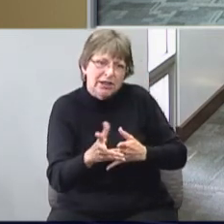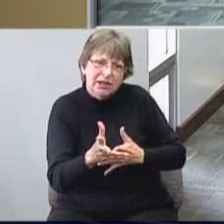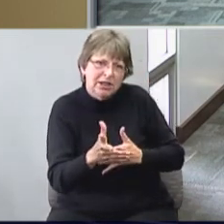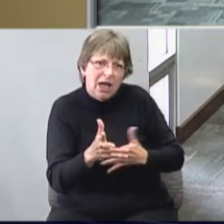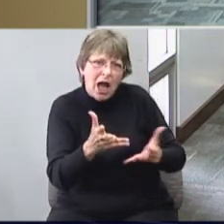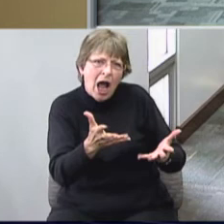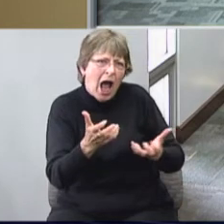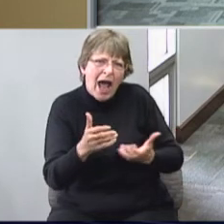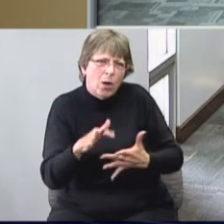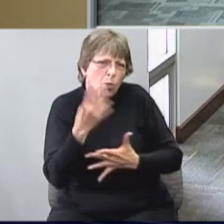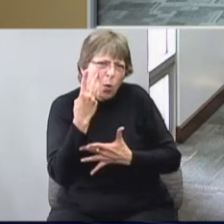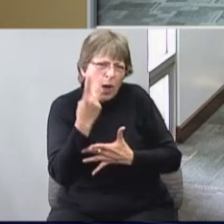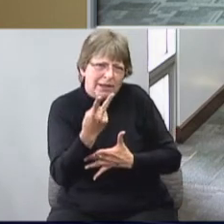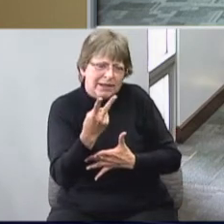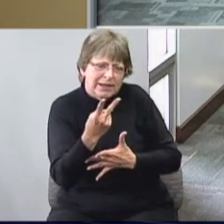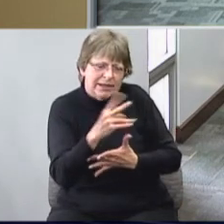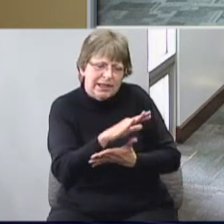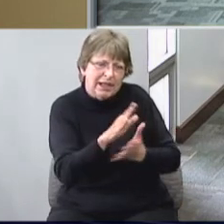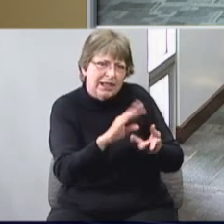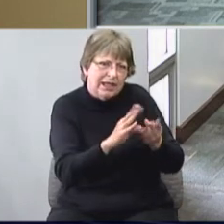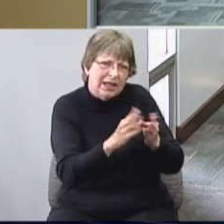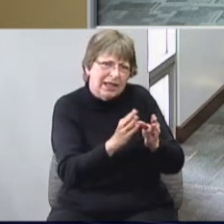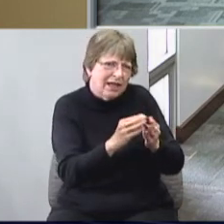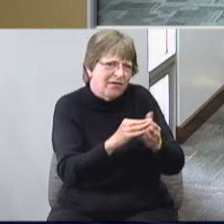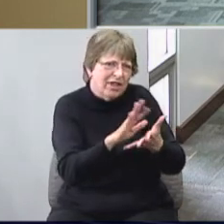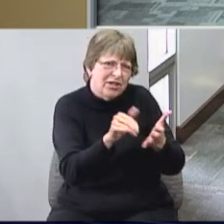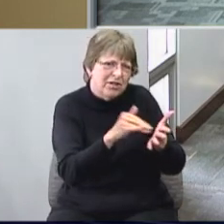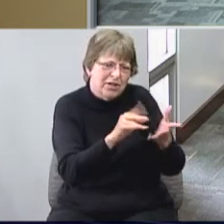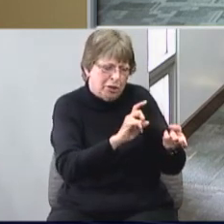want to see the convention center turn into something else.